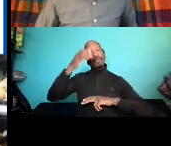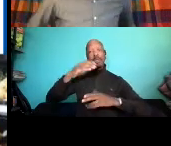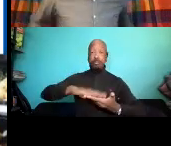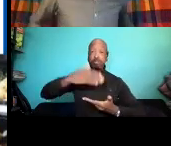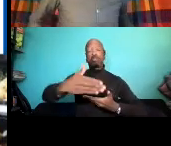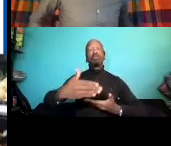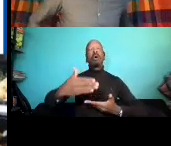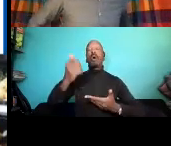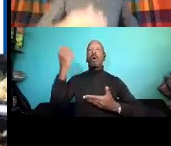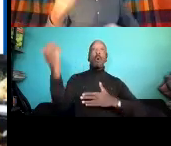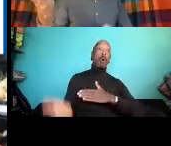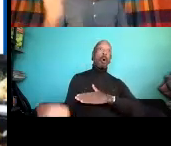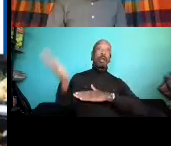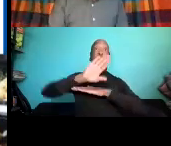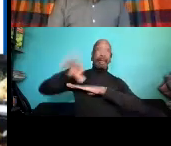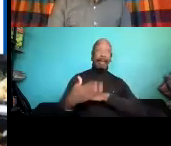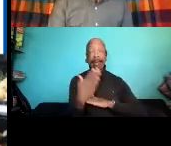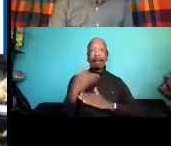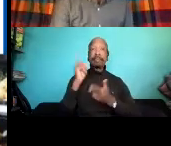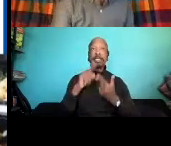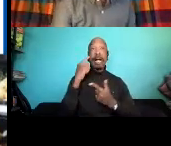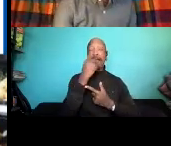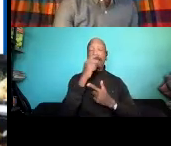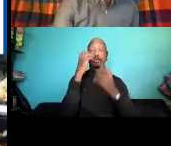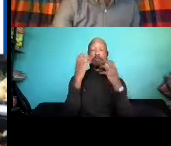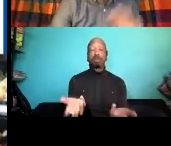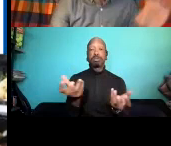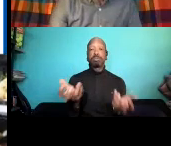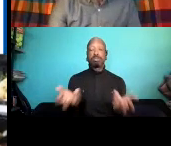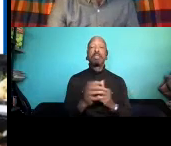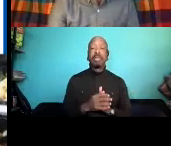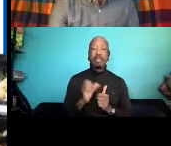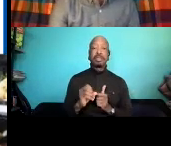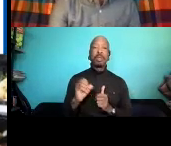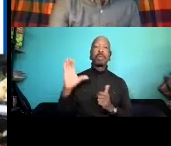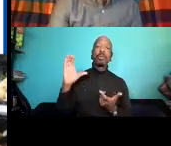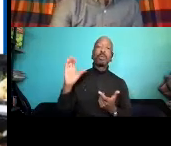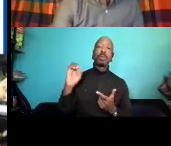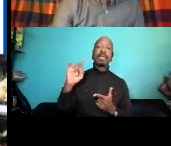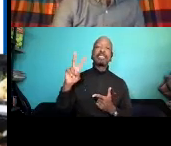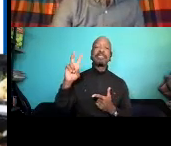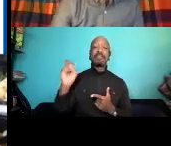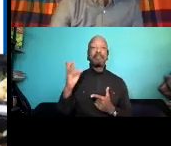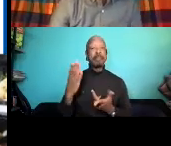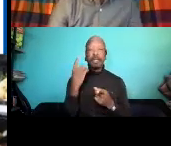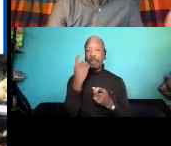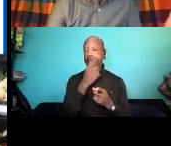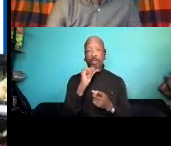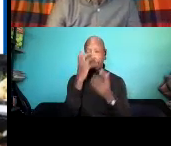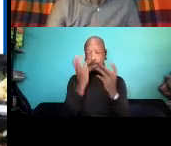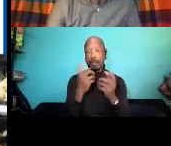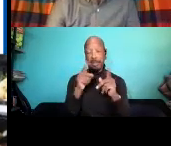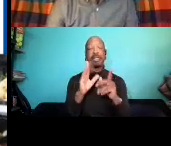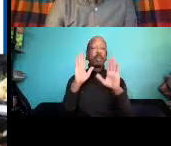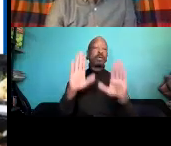out? So like folks at Design Action Collective, maybe their eyeballs don't fall out. But they're a great graphic